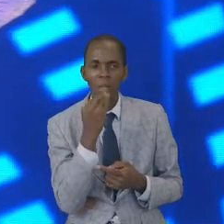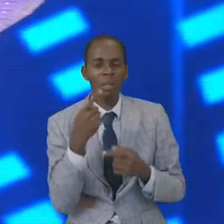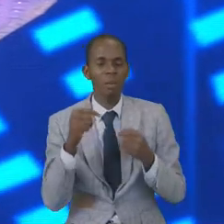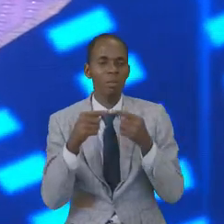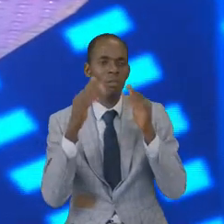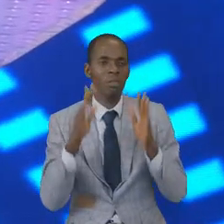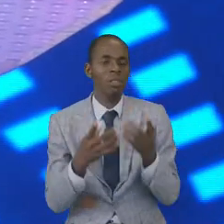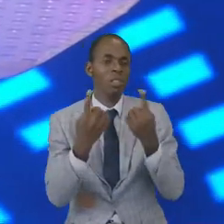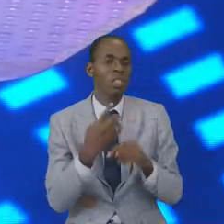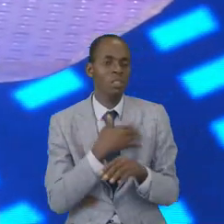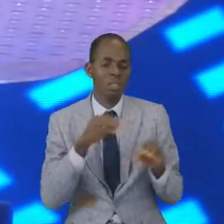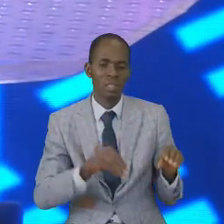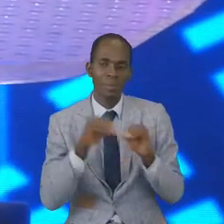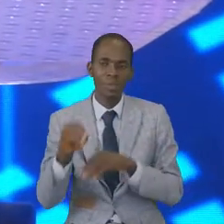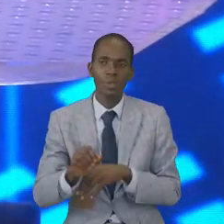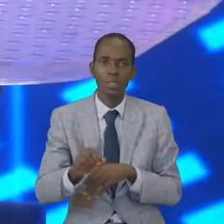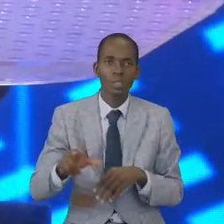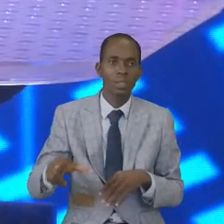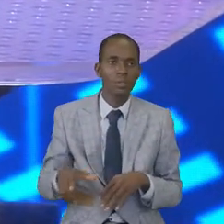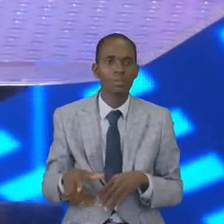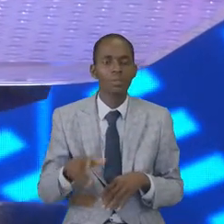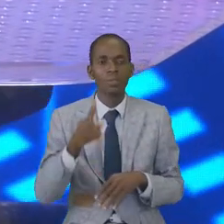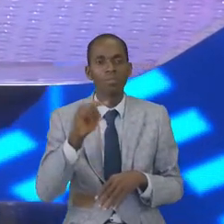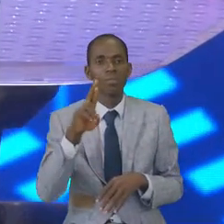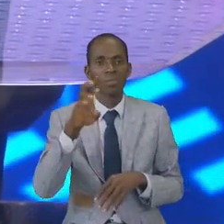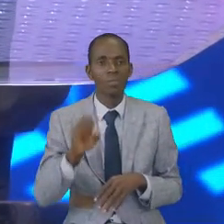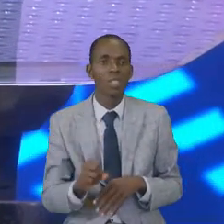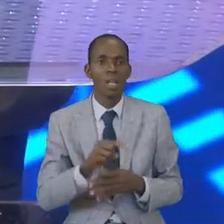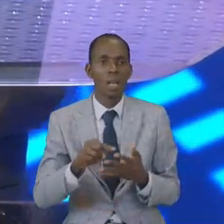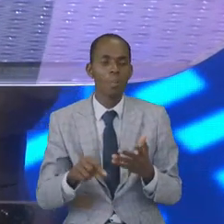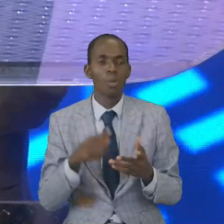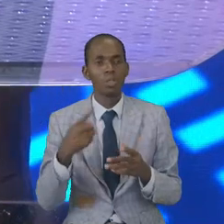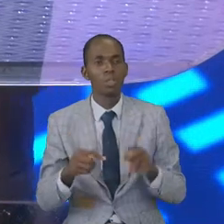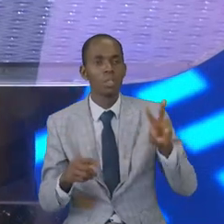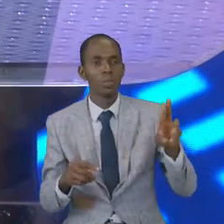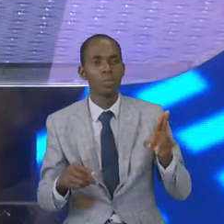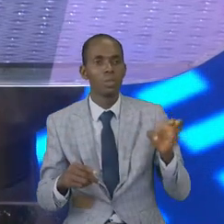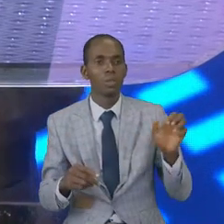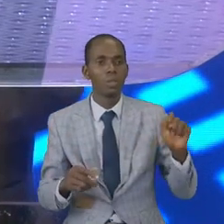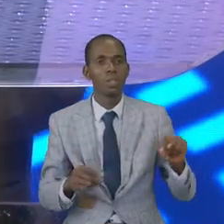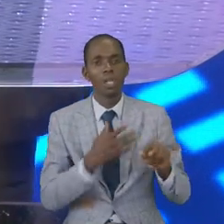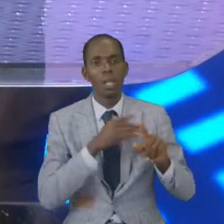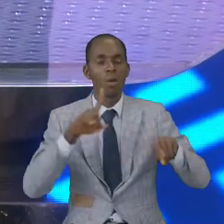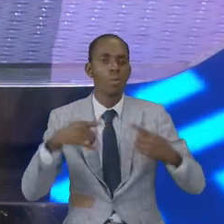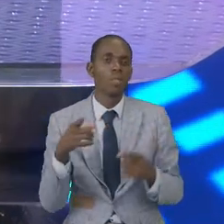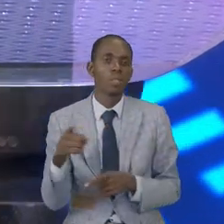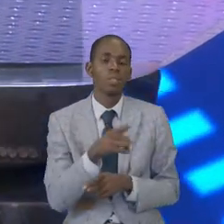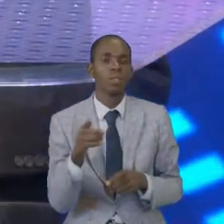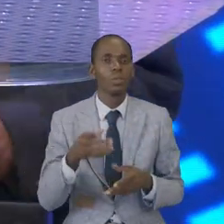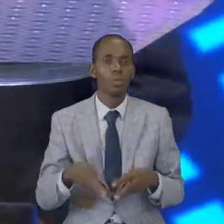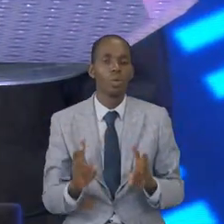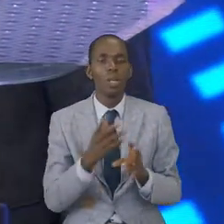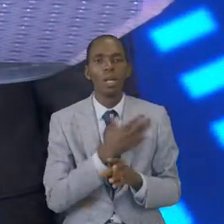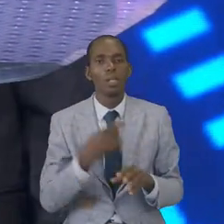came and so tears among the wheat and went his way. And then in verse 26, it